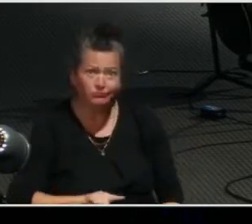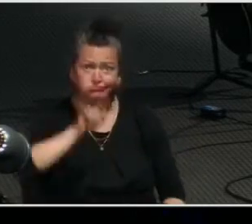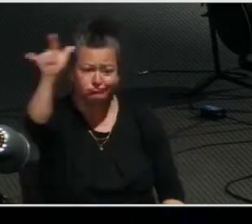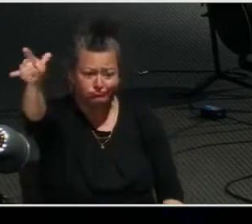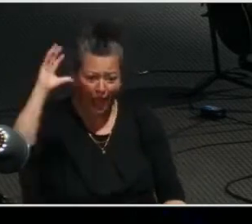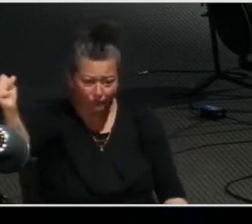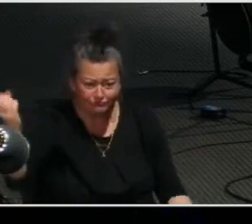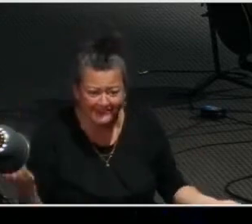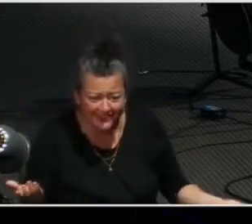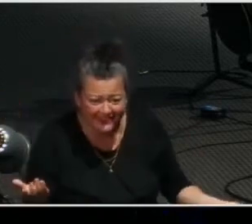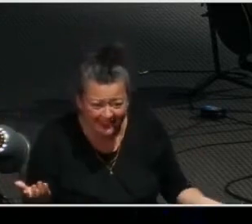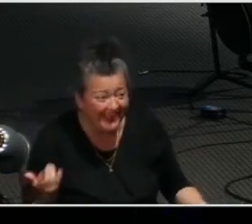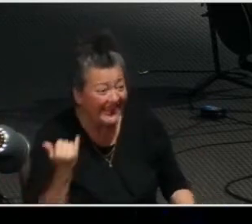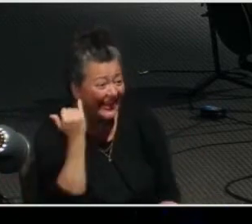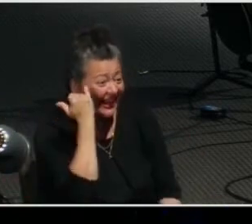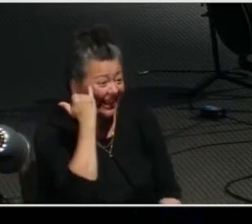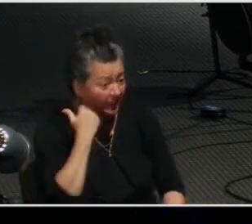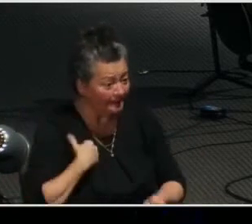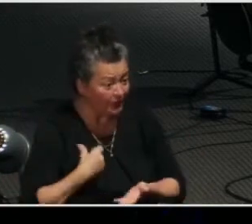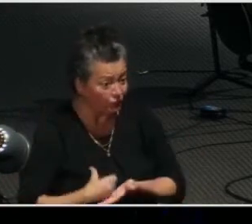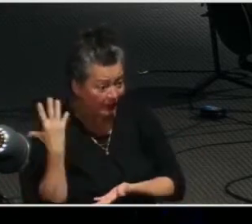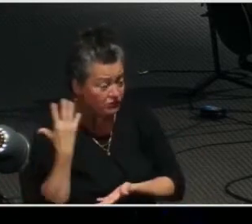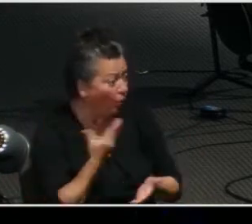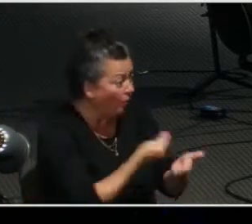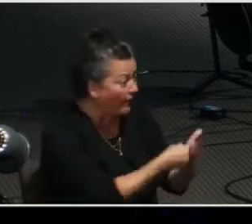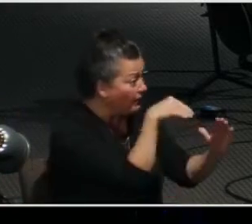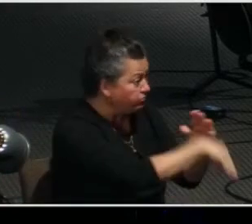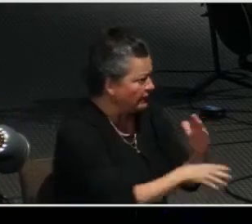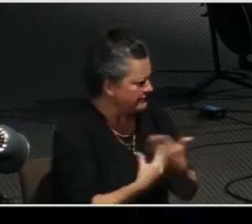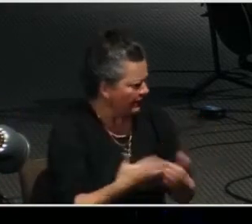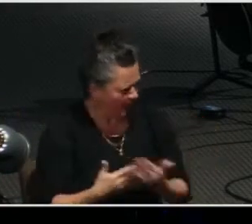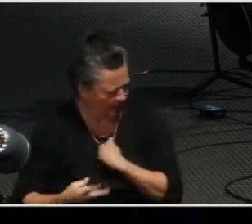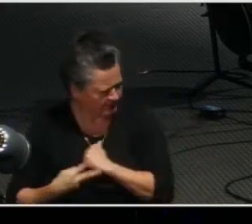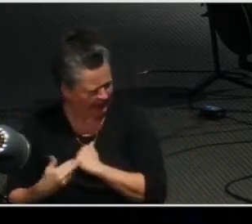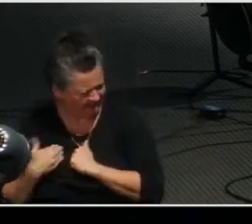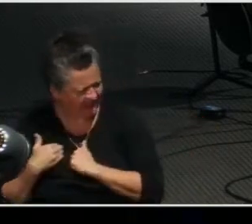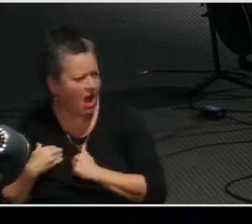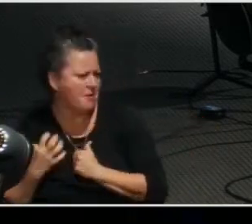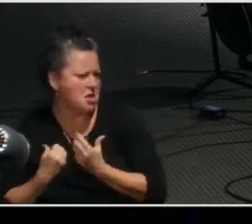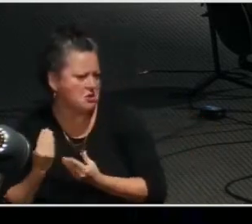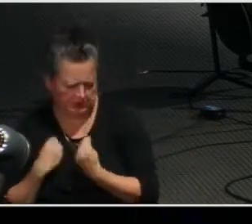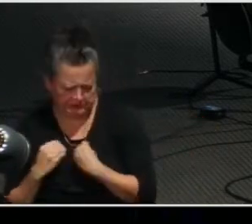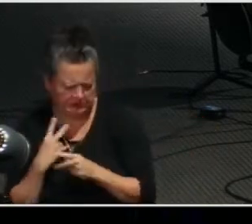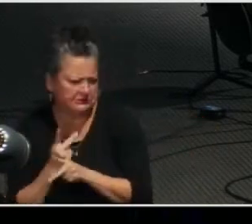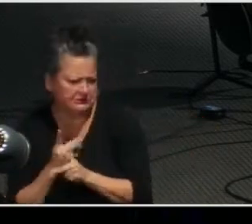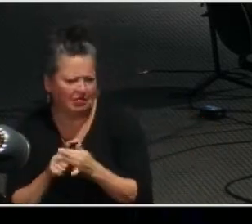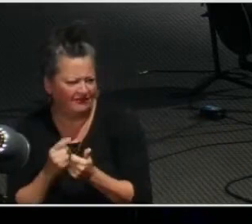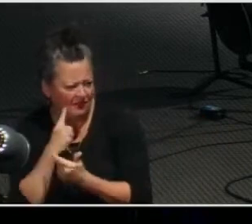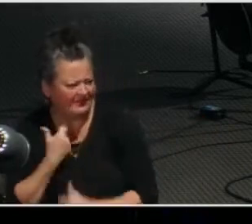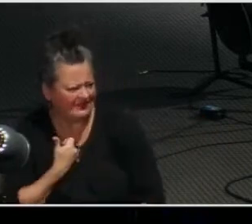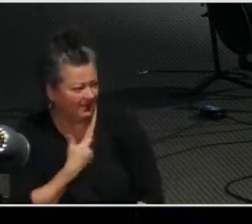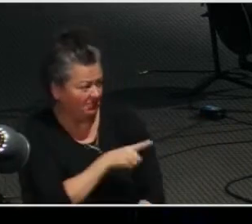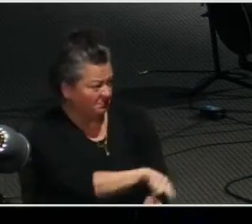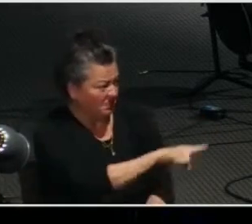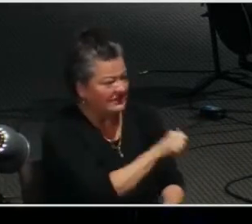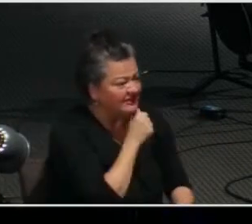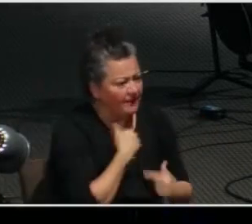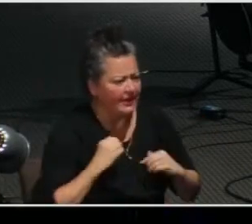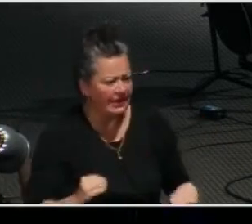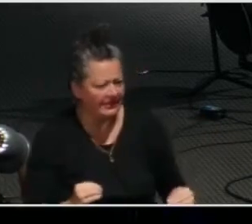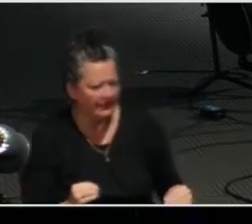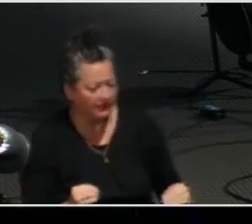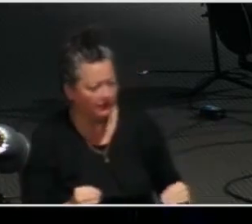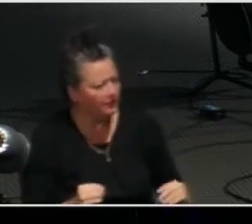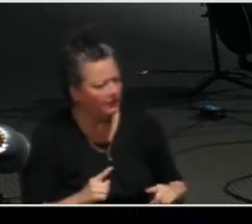various stashes of wealth to save for a rainy day, but James pronounces with certainty that